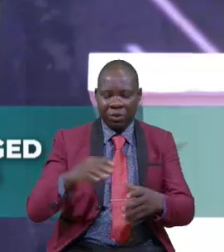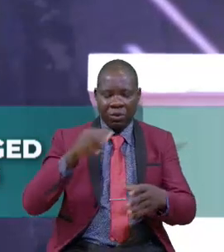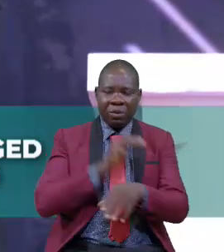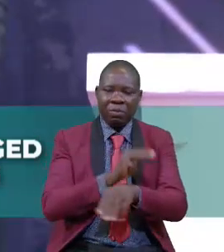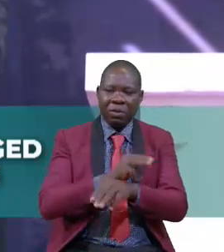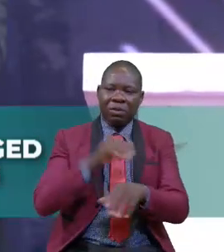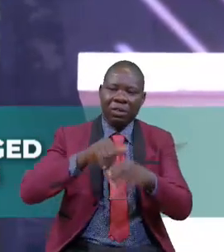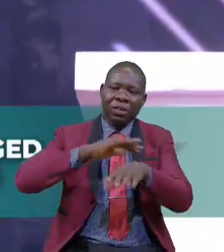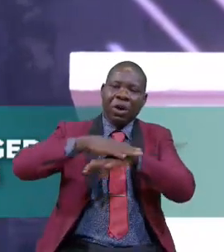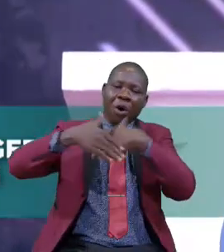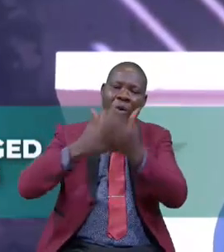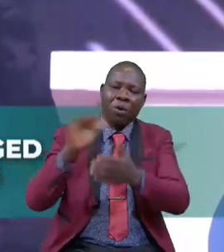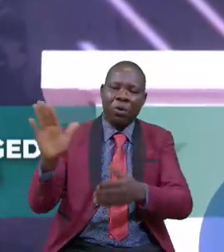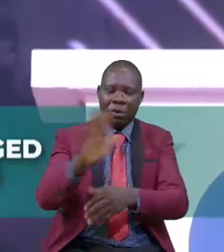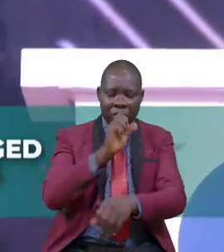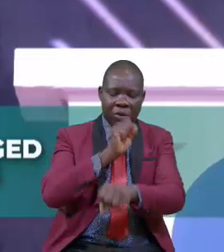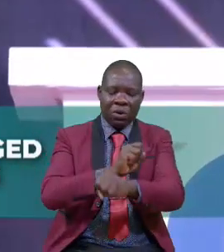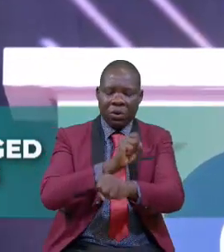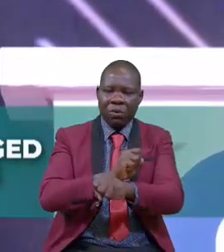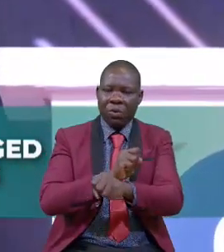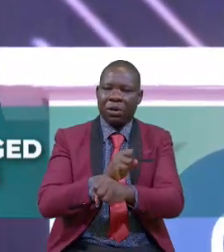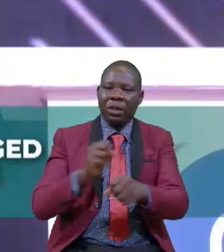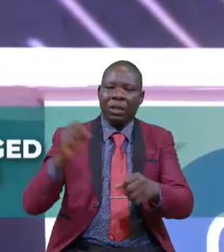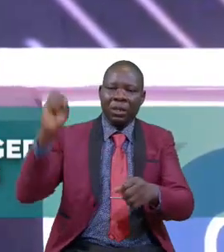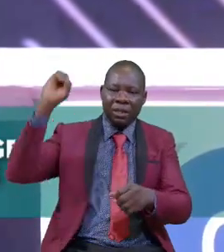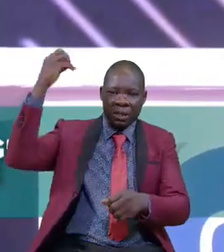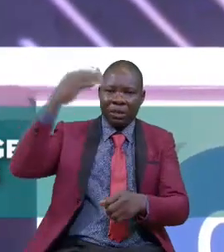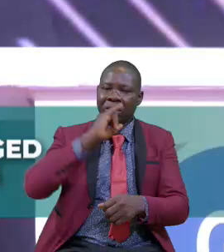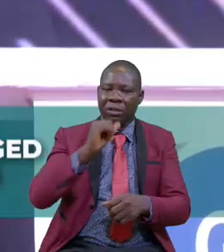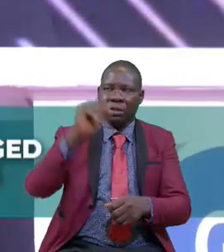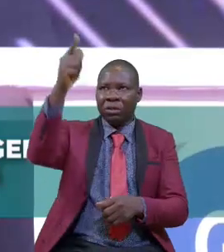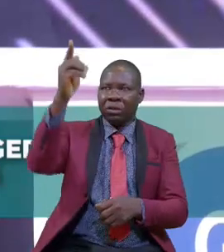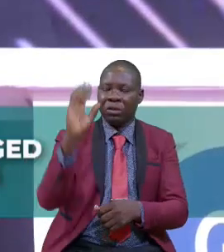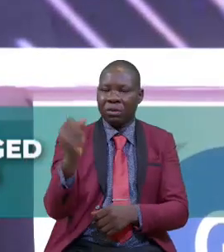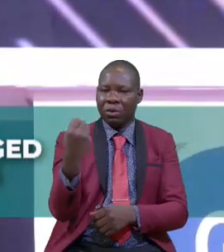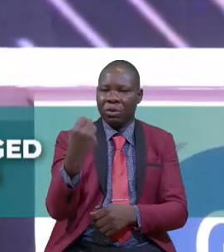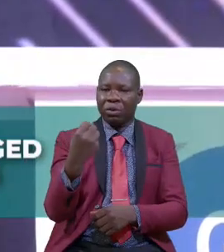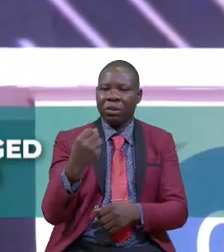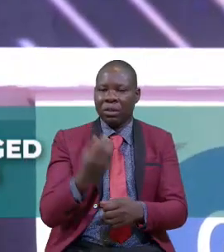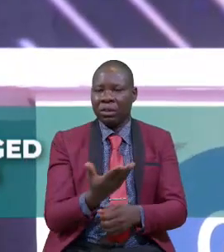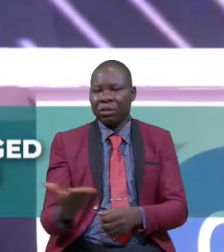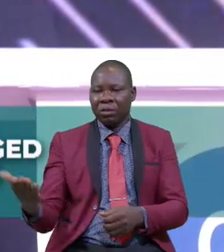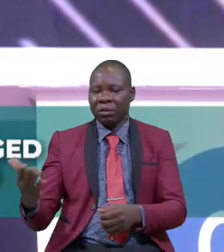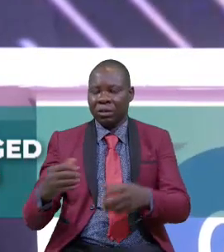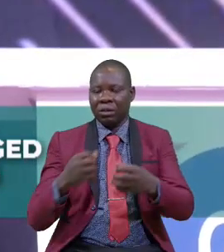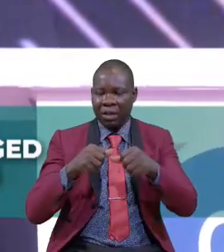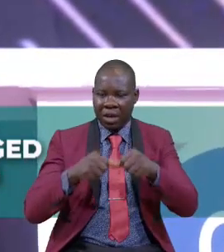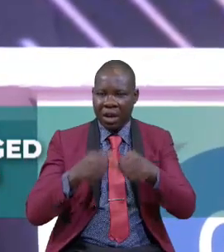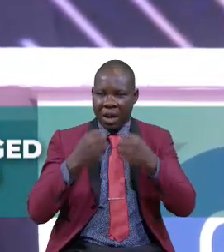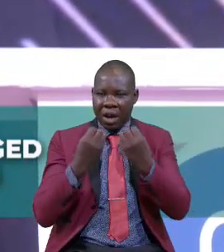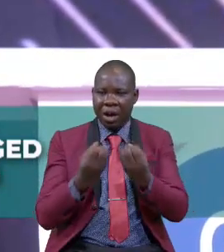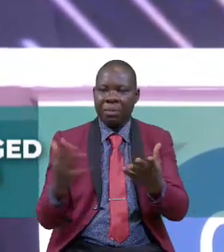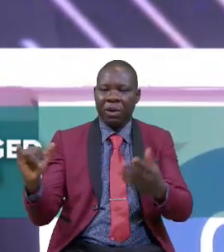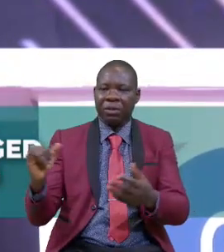endeavors, grace is God's resources abounding continually